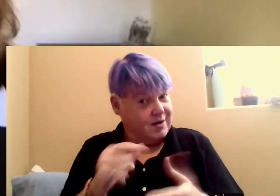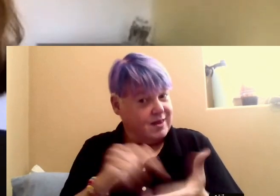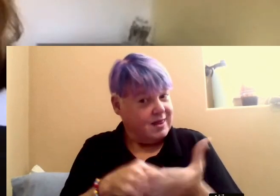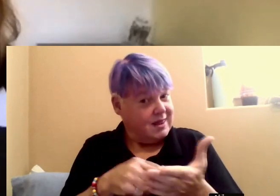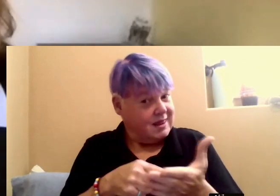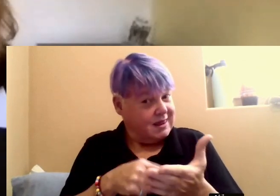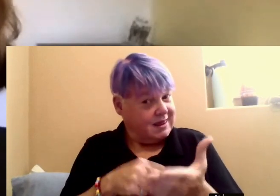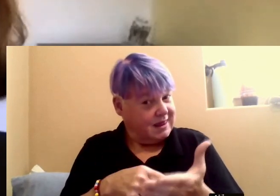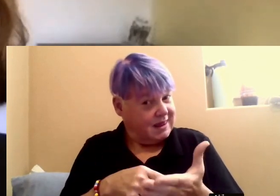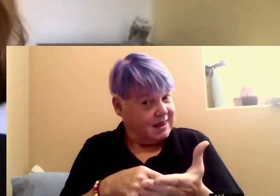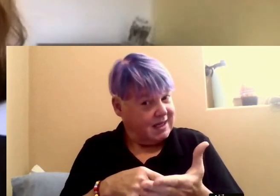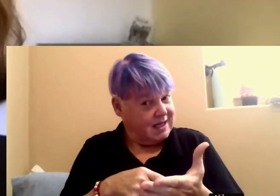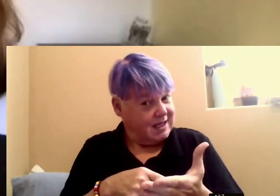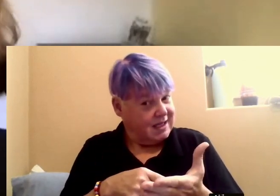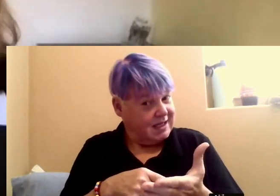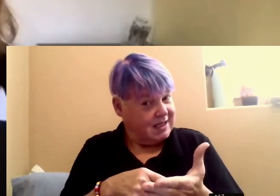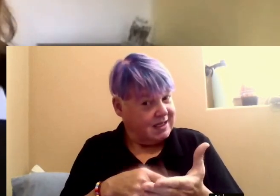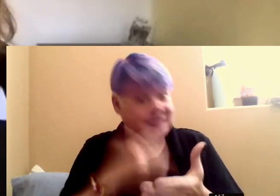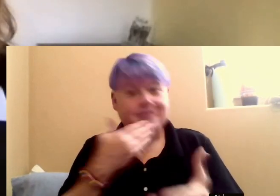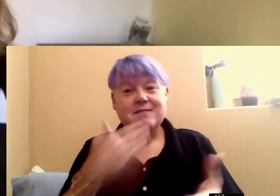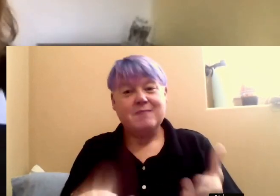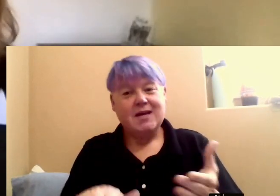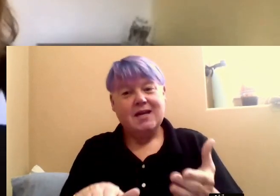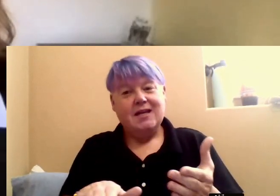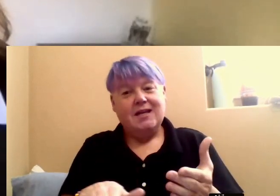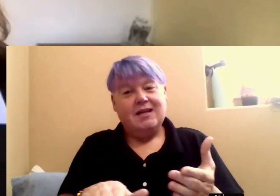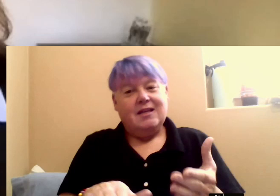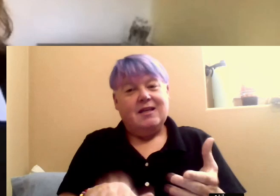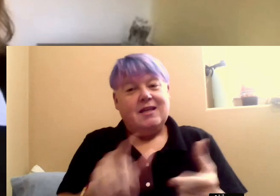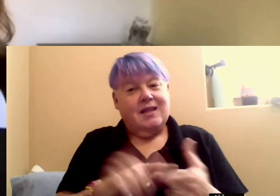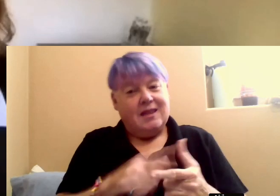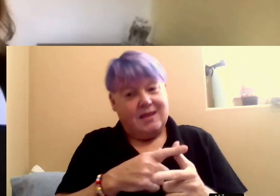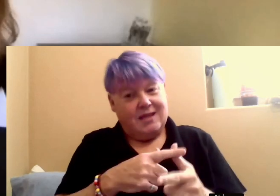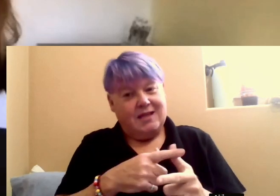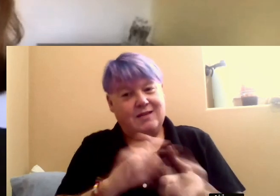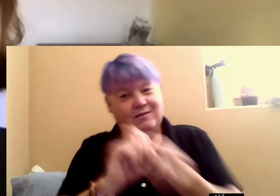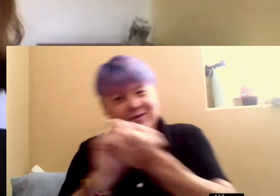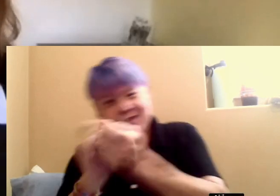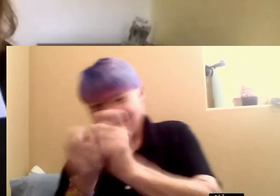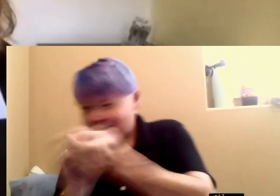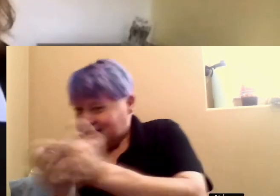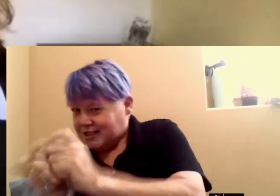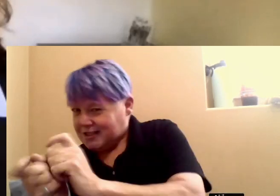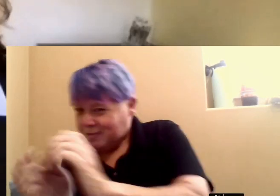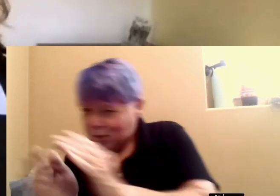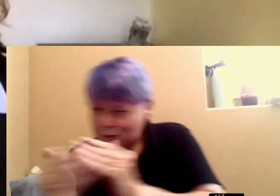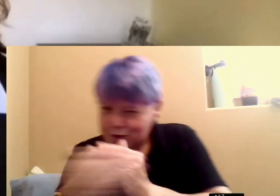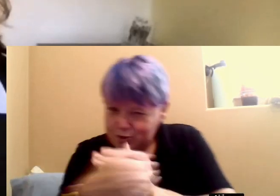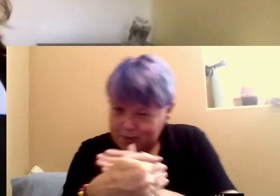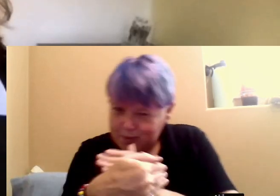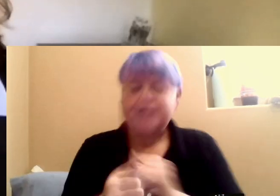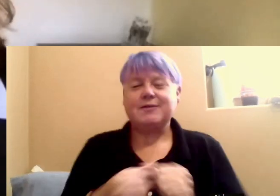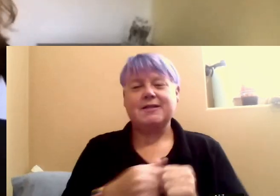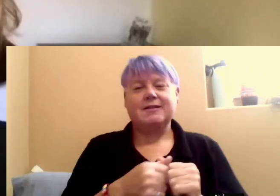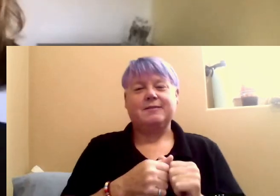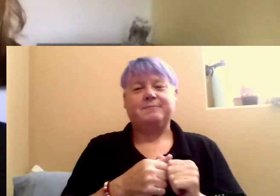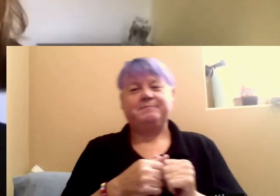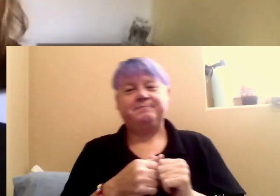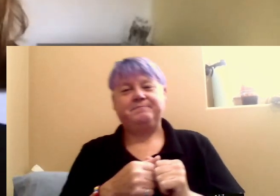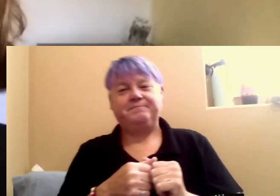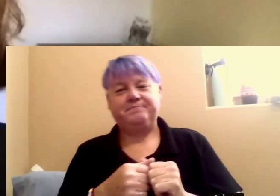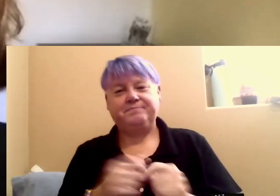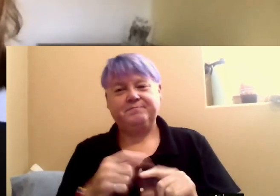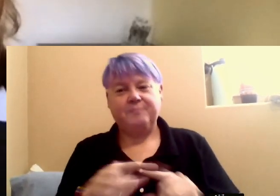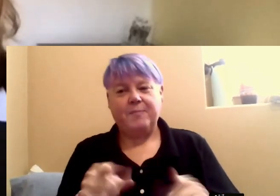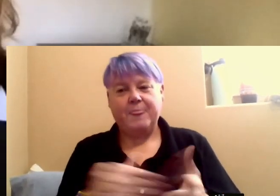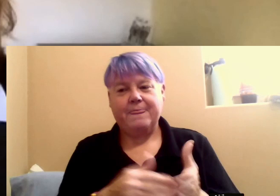the baddie, then you can shift some of the suspicion. So yeah, but